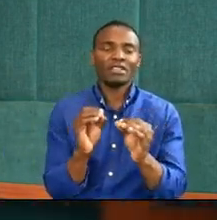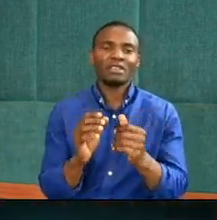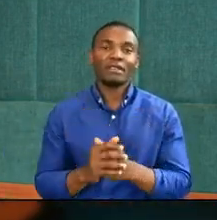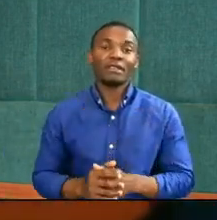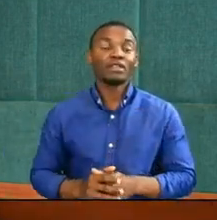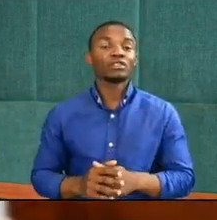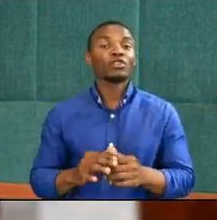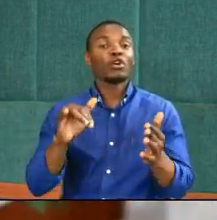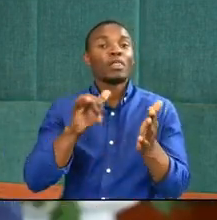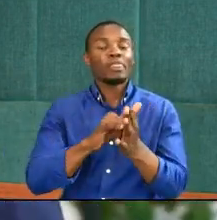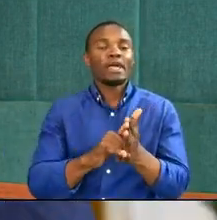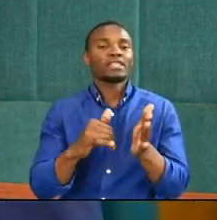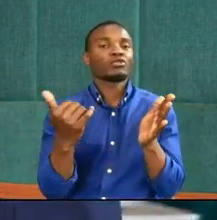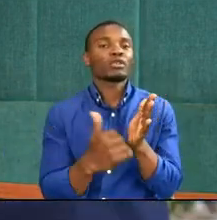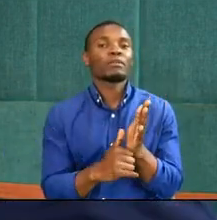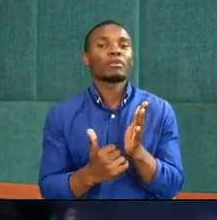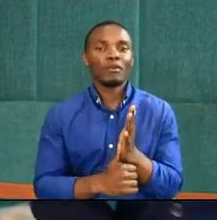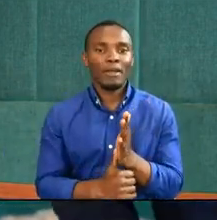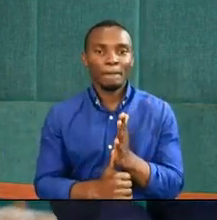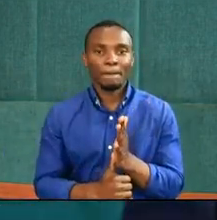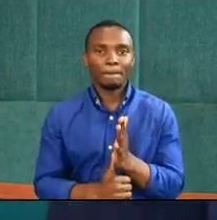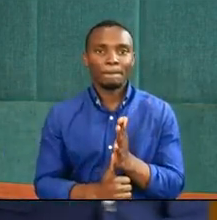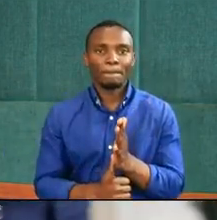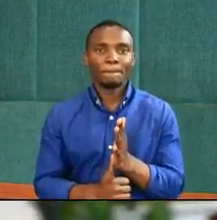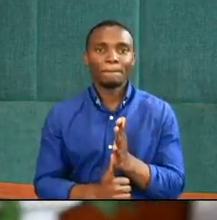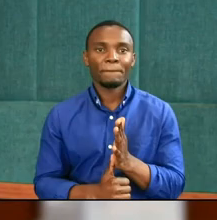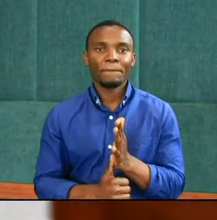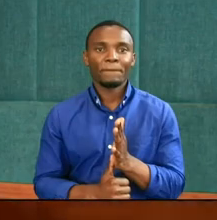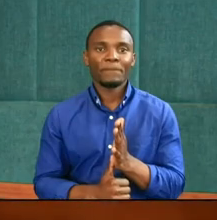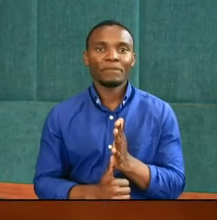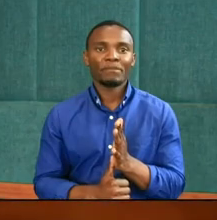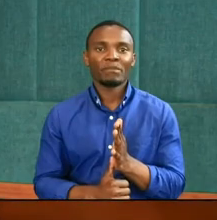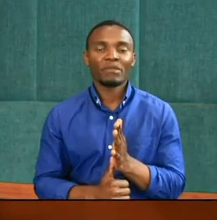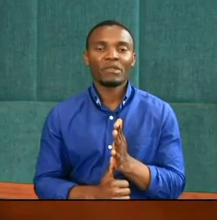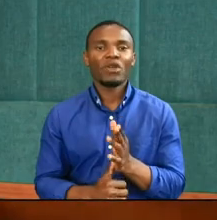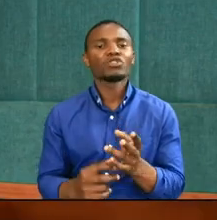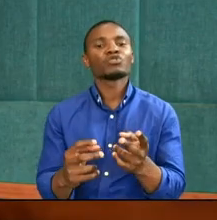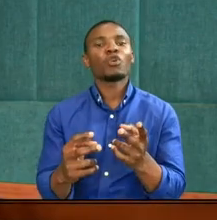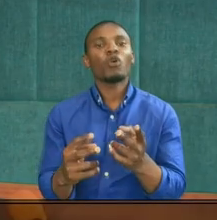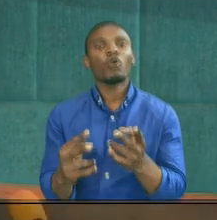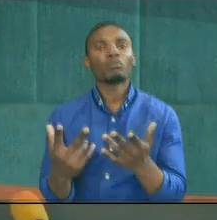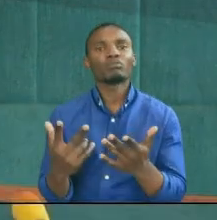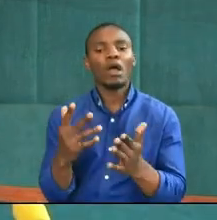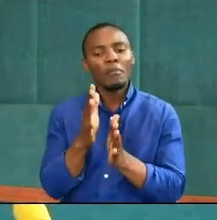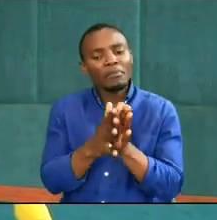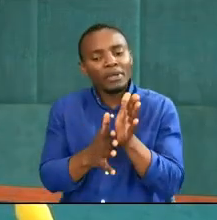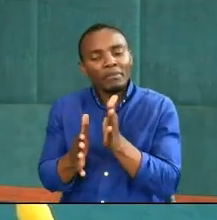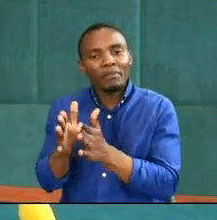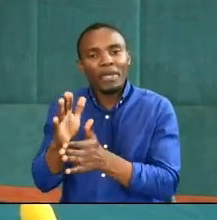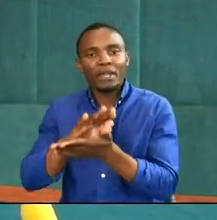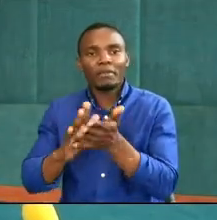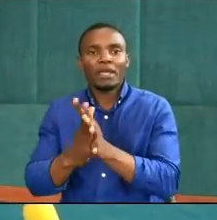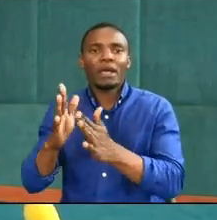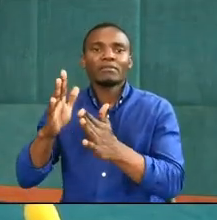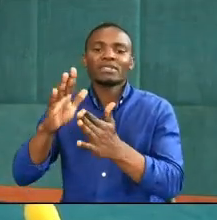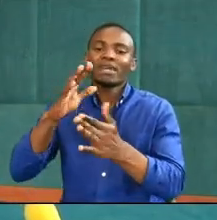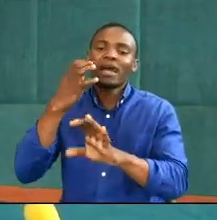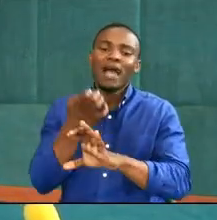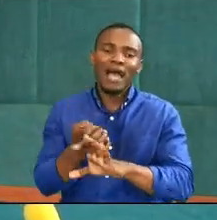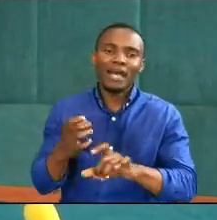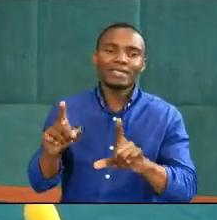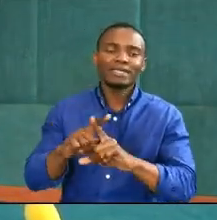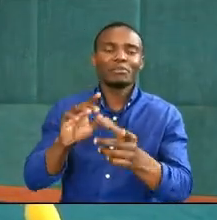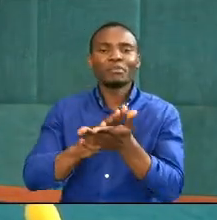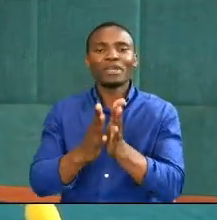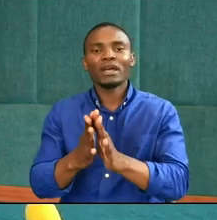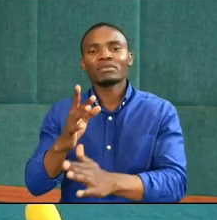And so this is where the problem lies. So watch me. So watching becomes difficult, watching becomes boring, and it is